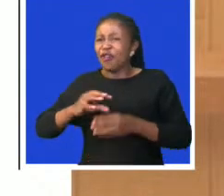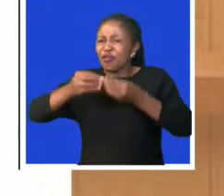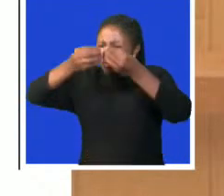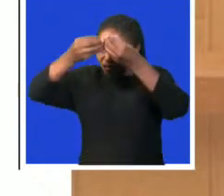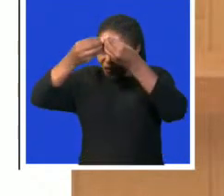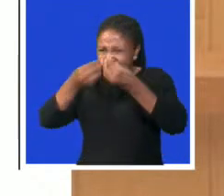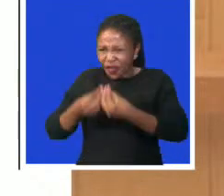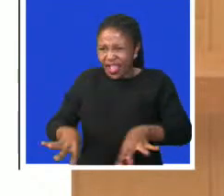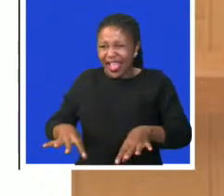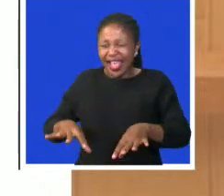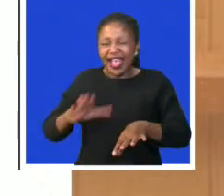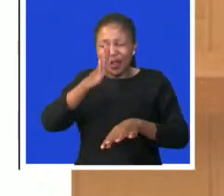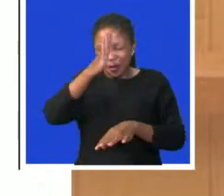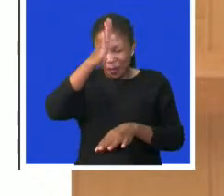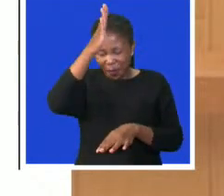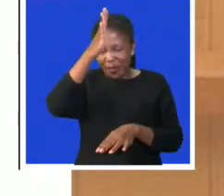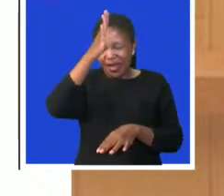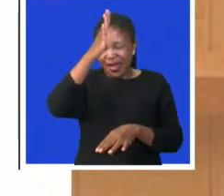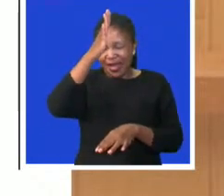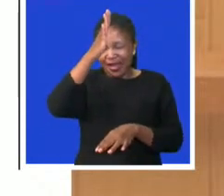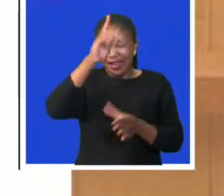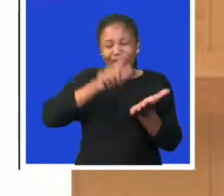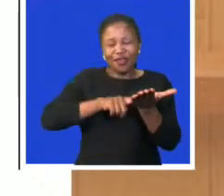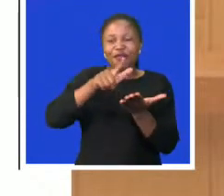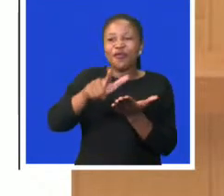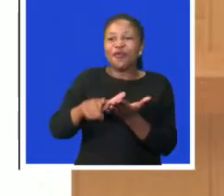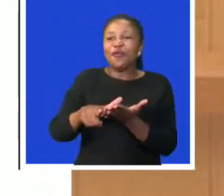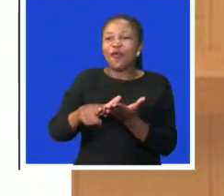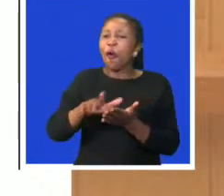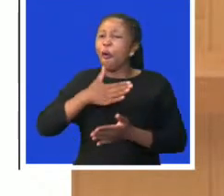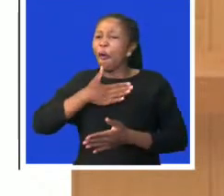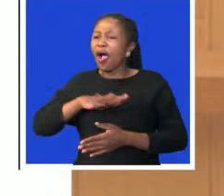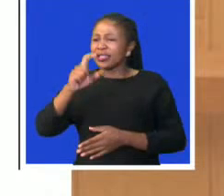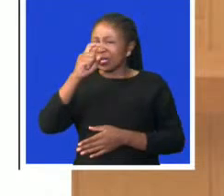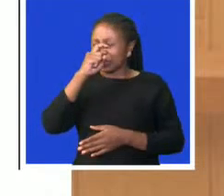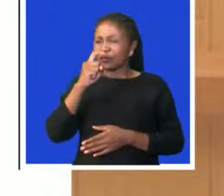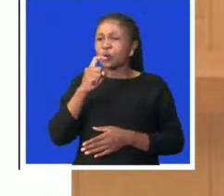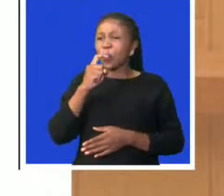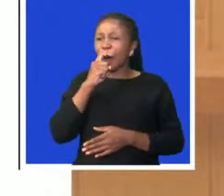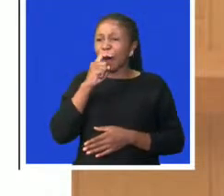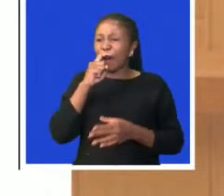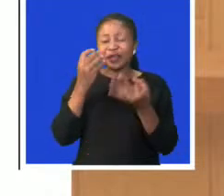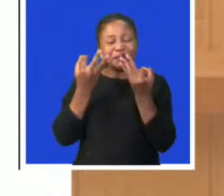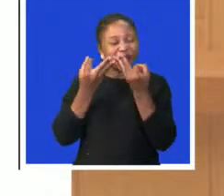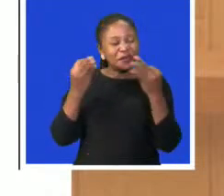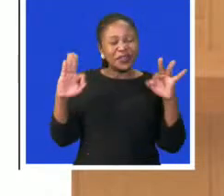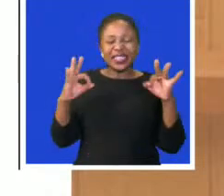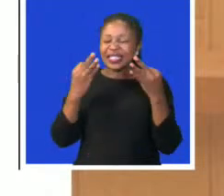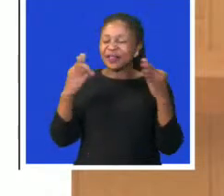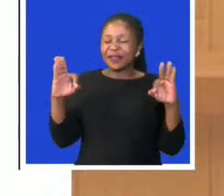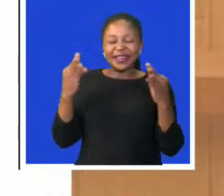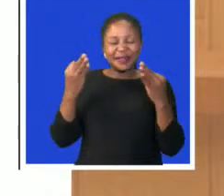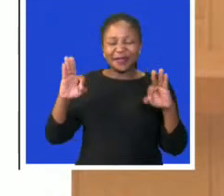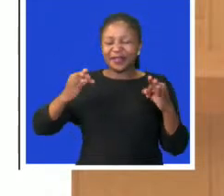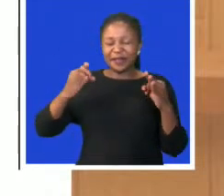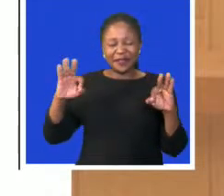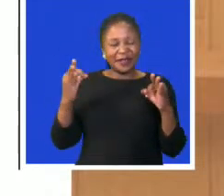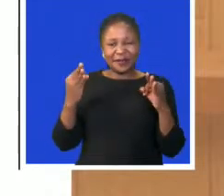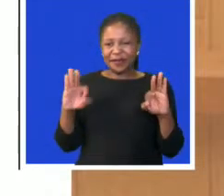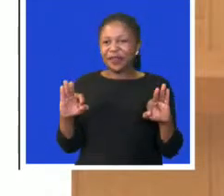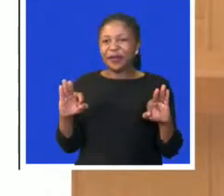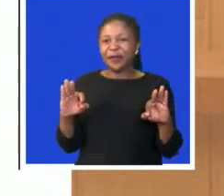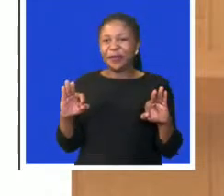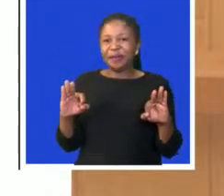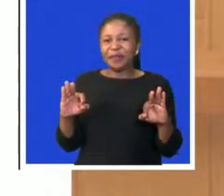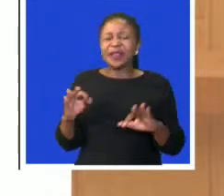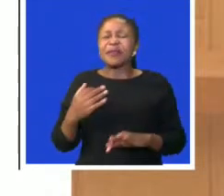and liberate the Jews. Why did they want to liberate the Jews? They wanted the Jews to be exempted from